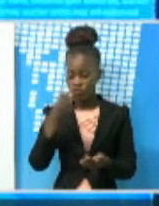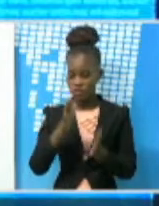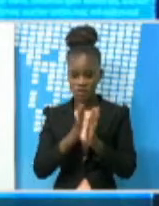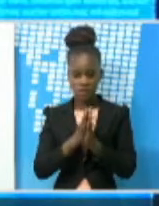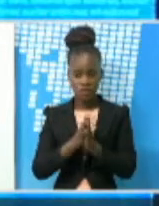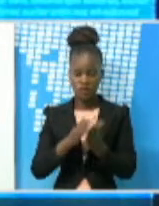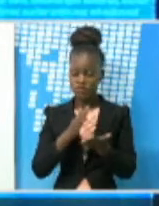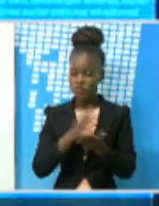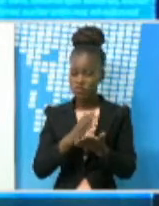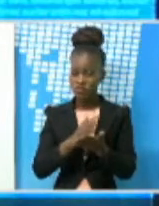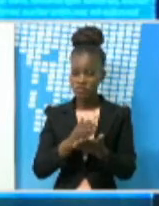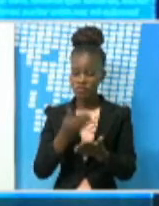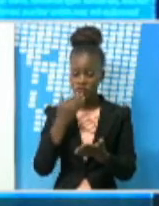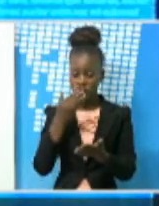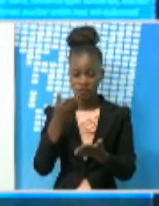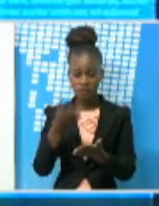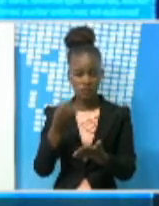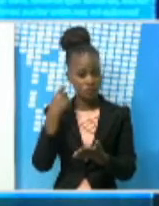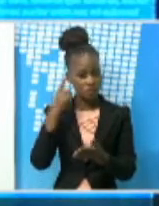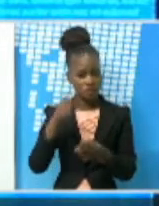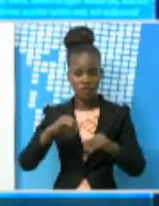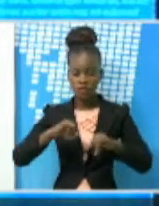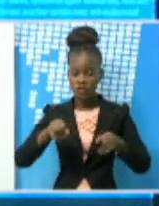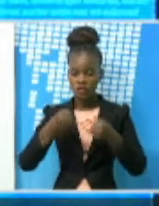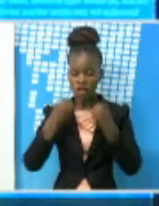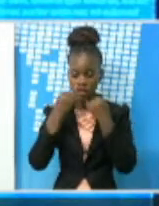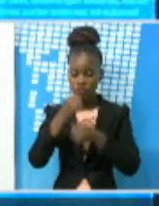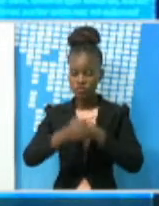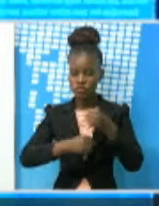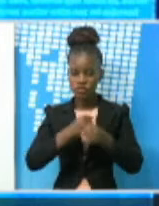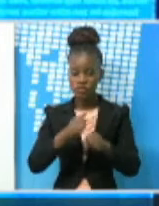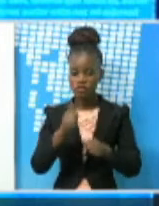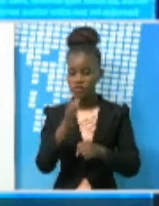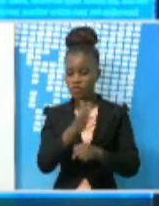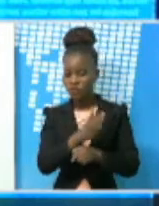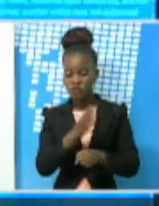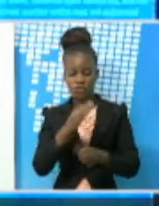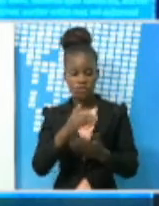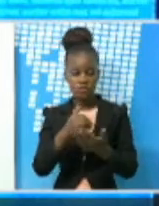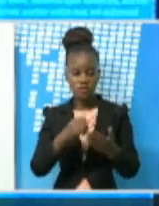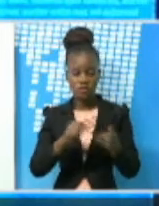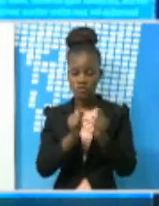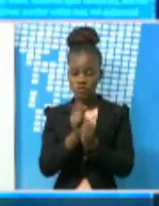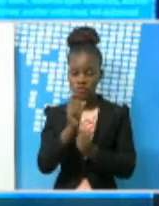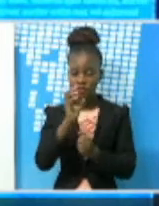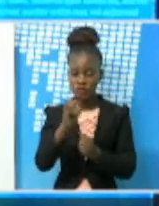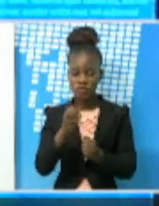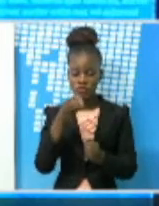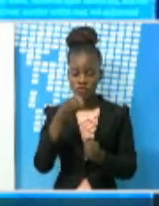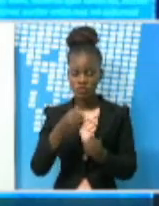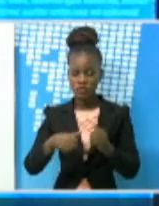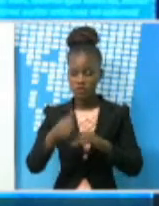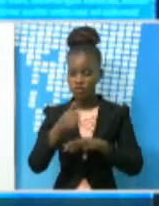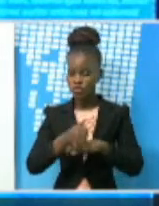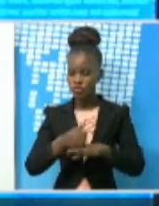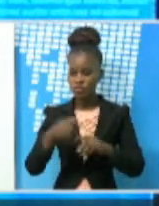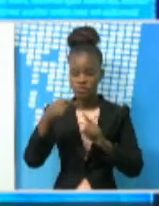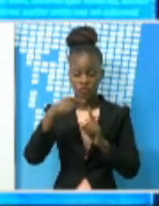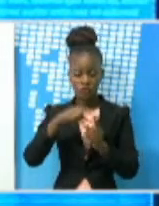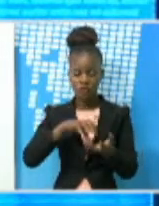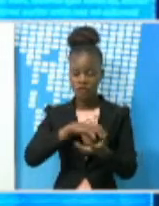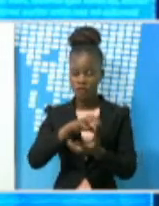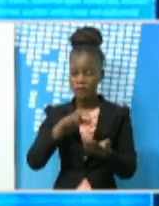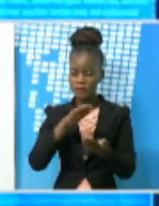the Ministry of Finance for trying to fix yet another tax before their tax 10-year holiday is over. Now, according to the